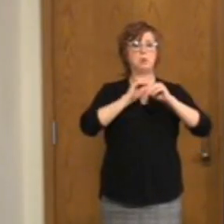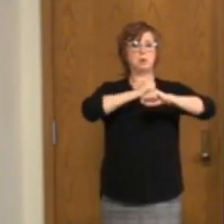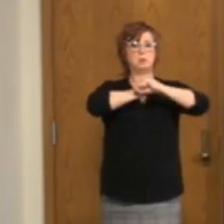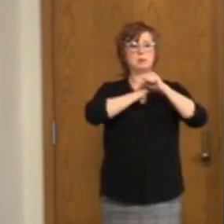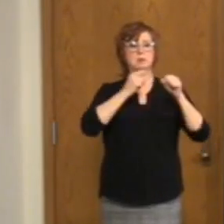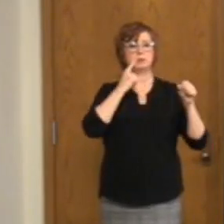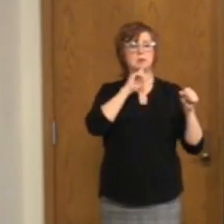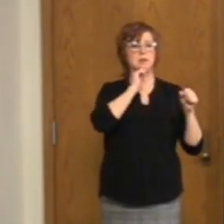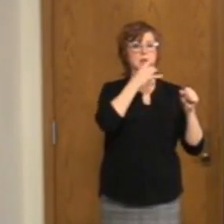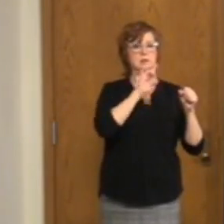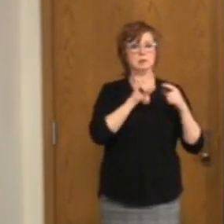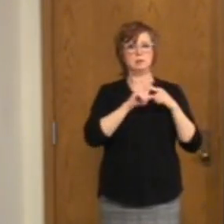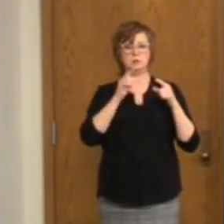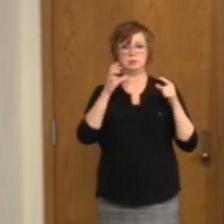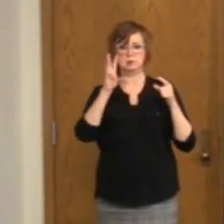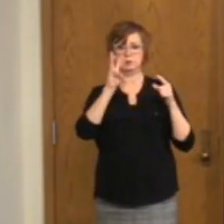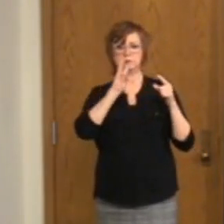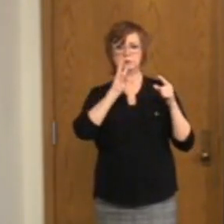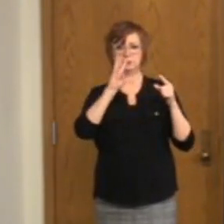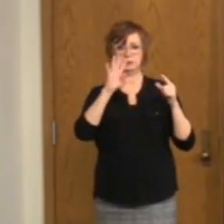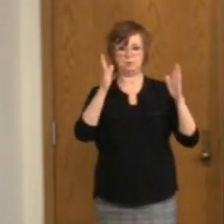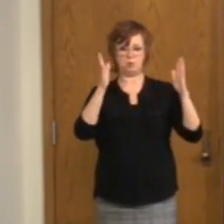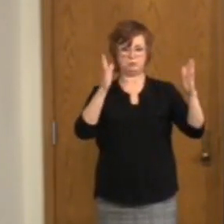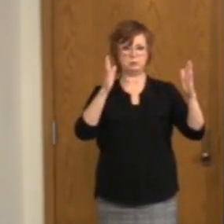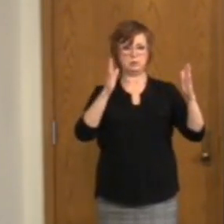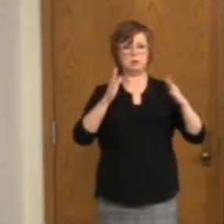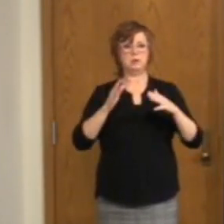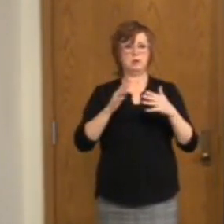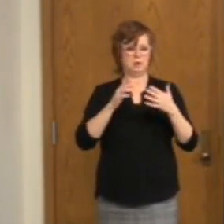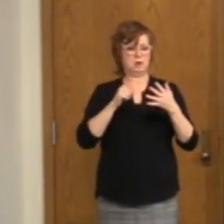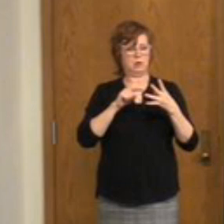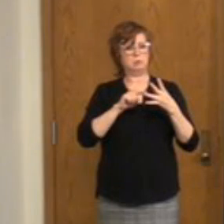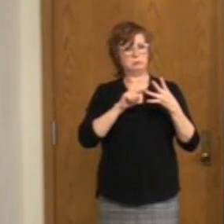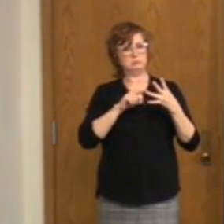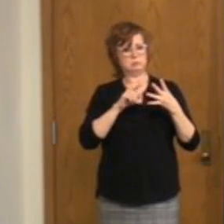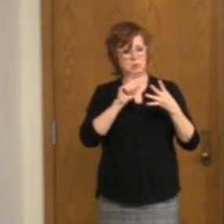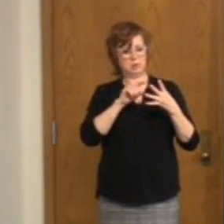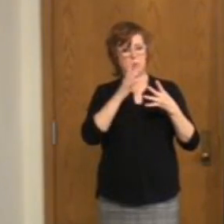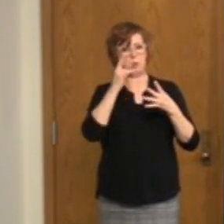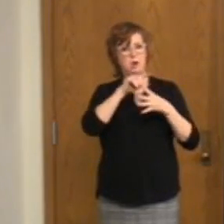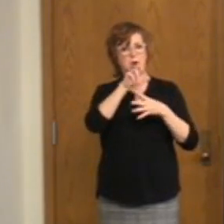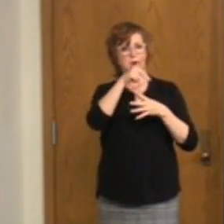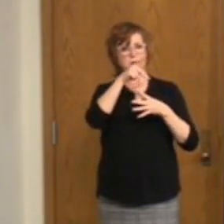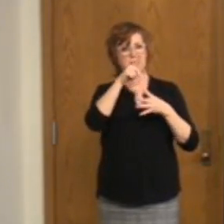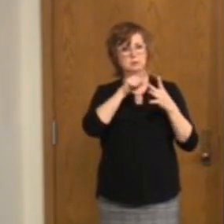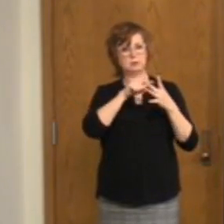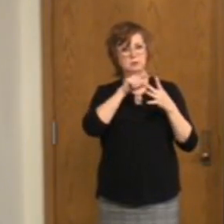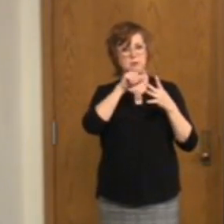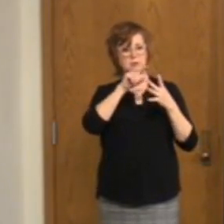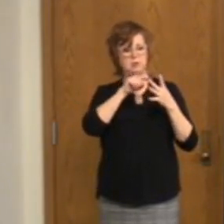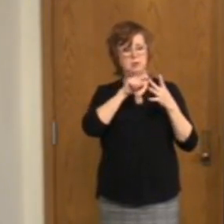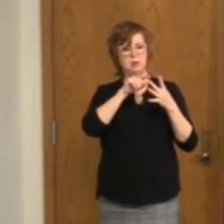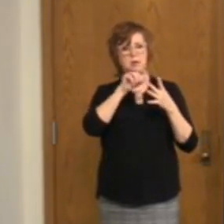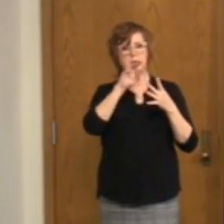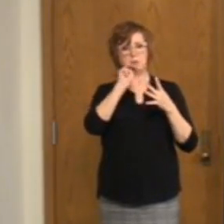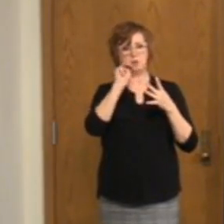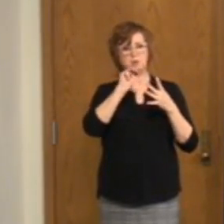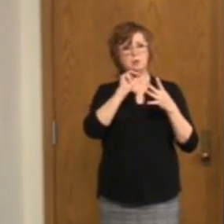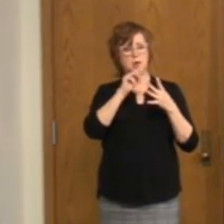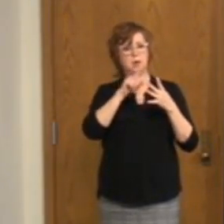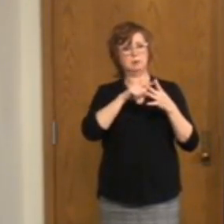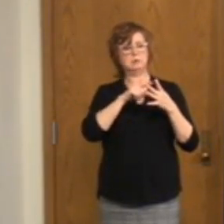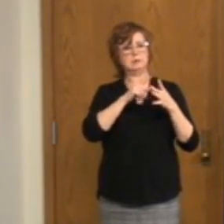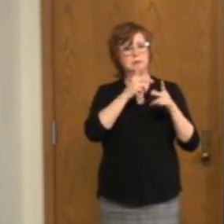good volumes of Pfizer and Moderna coming, so we'll get very limited amounts of AstraZeneca next week, 15,000. We'll probably use it